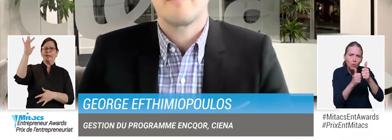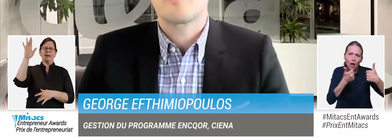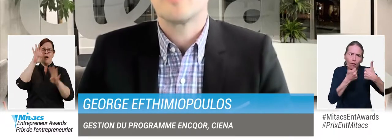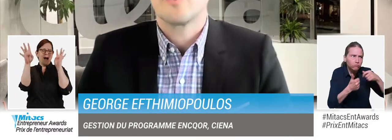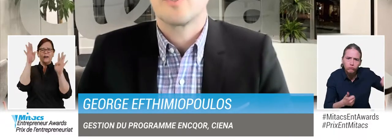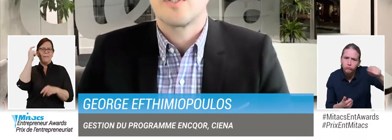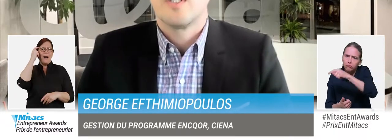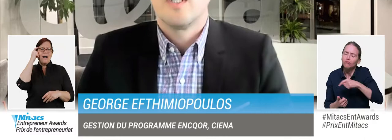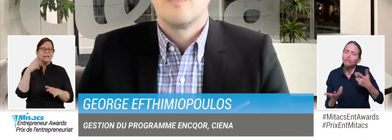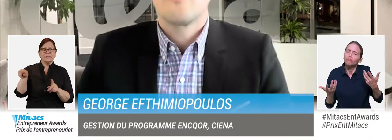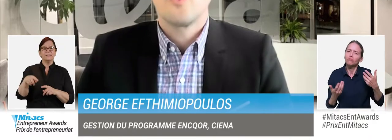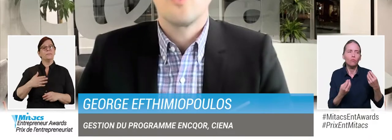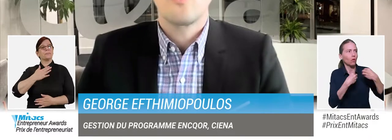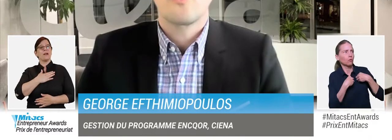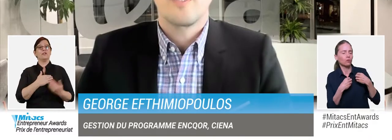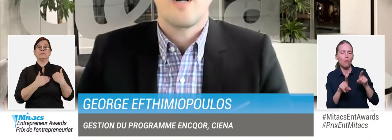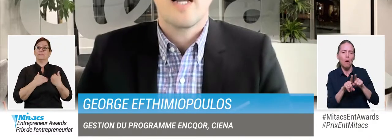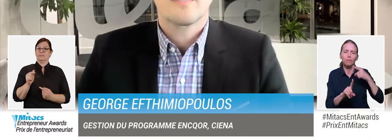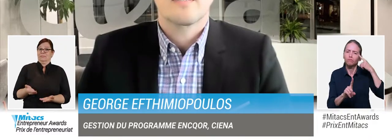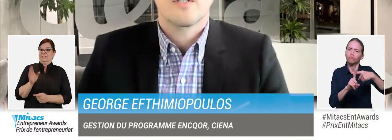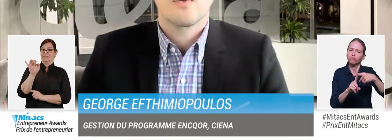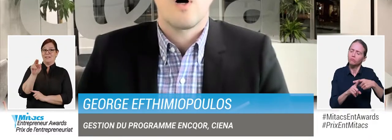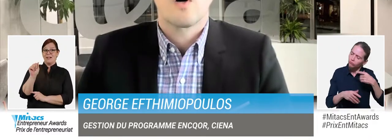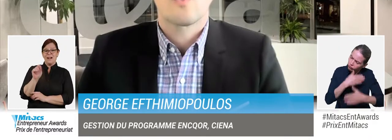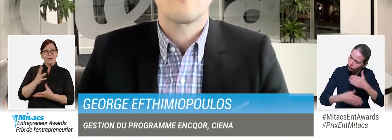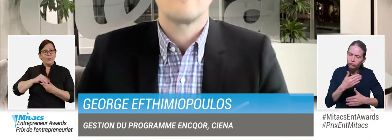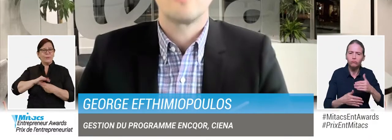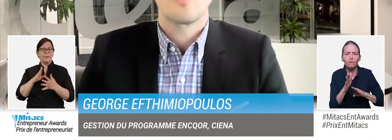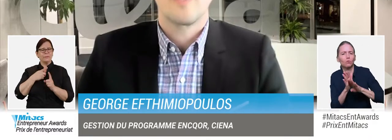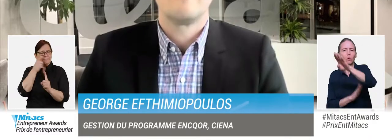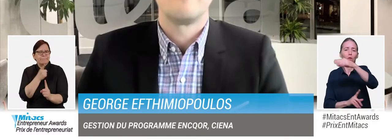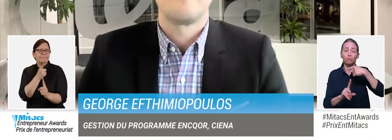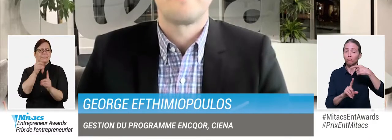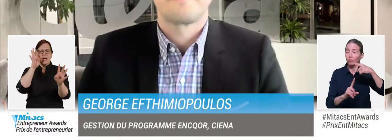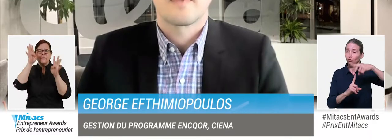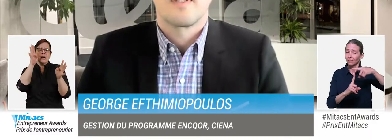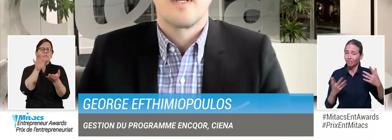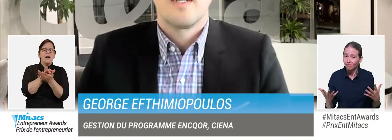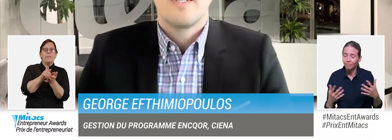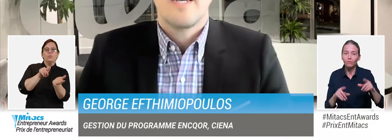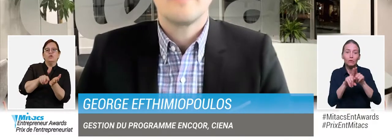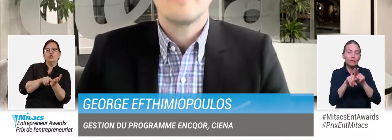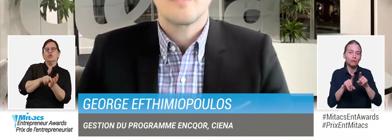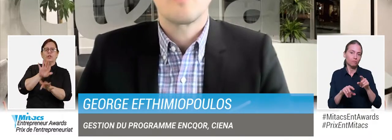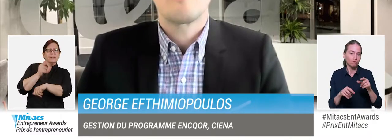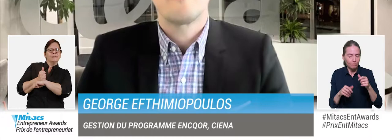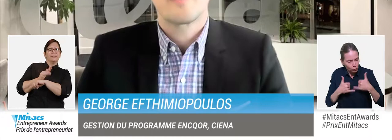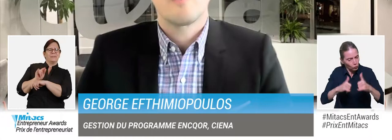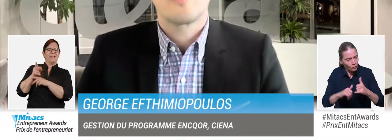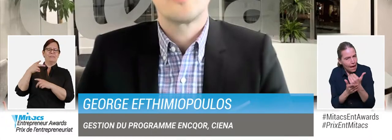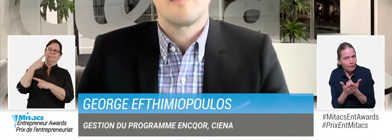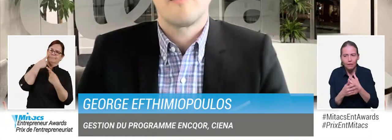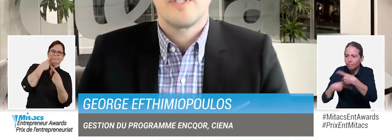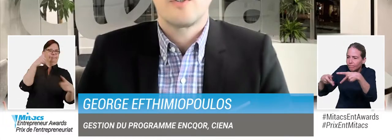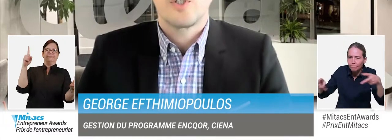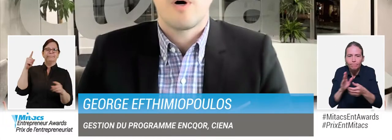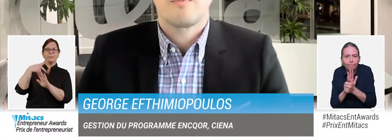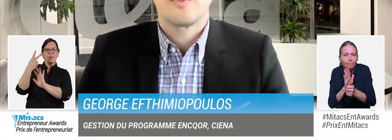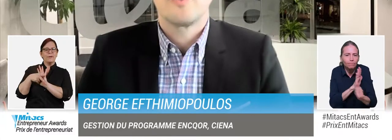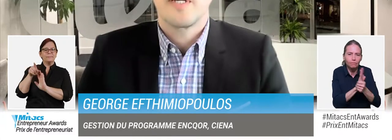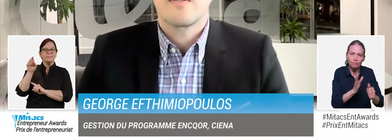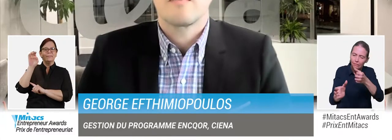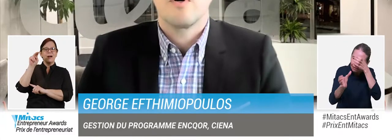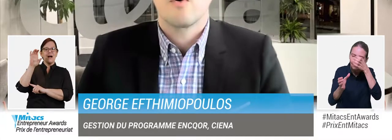and academic research, fueled through the highly successful Encore 5G program. At Siena, we provide a large number of